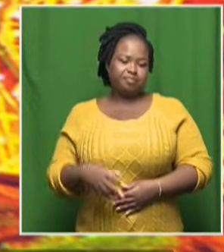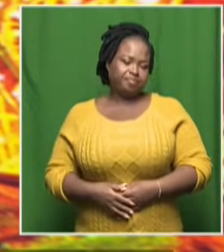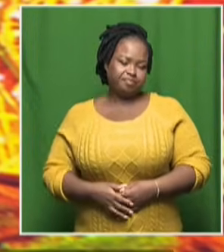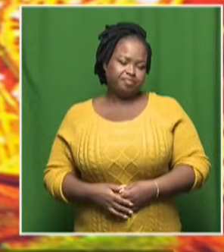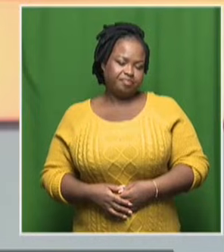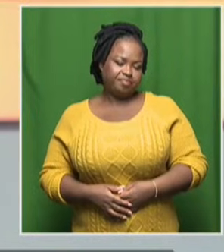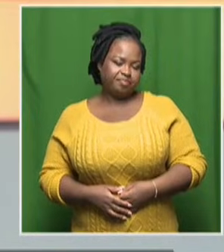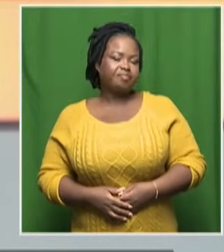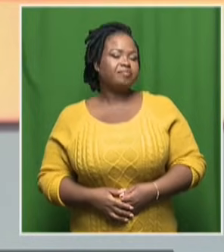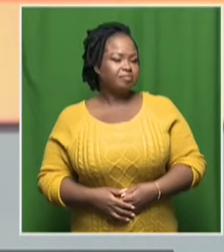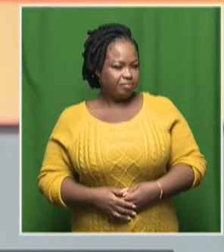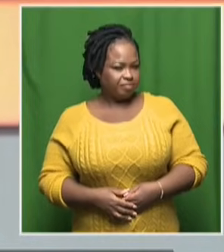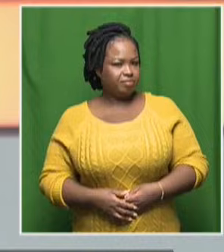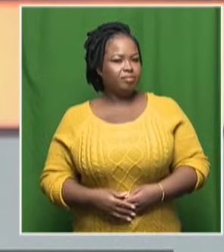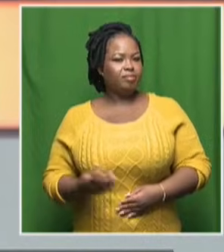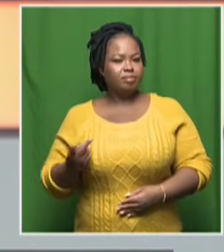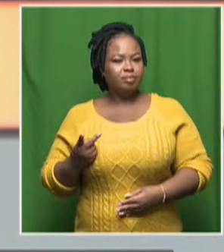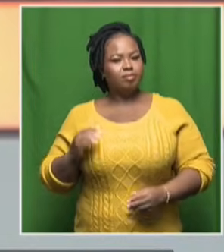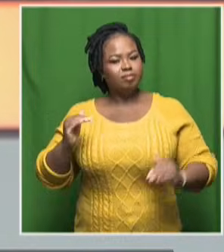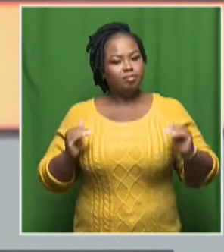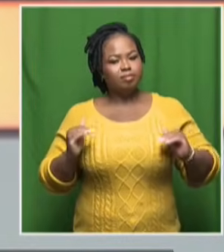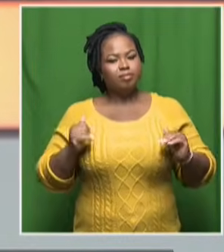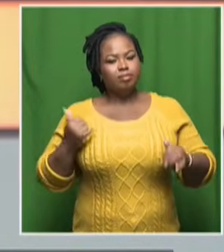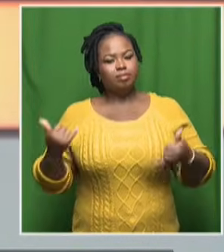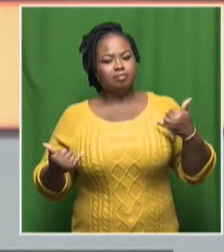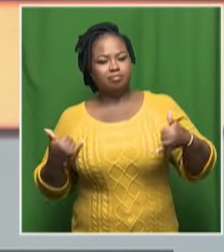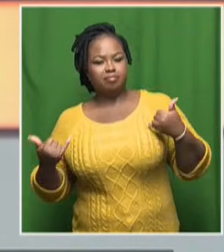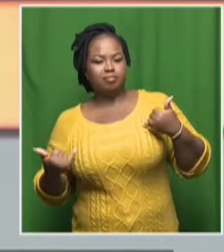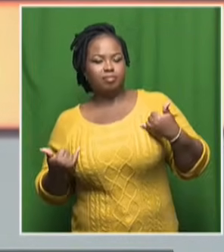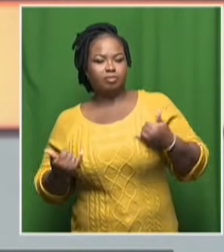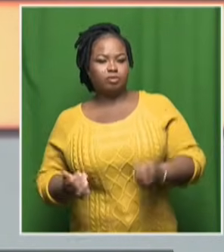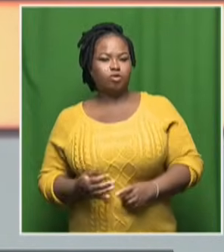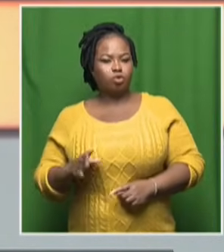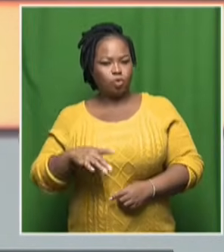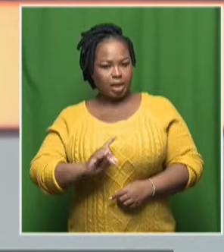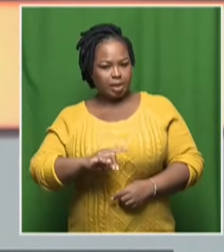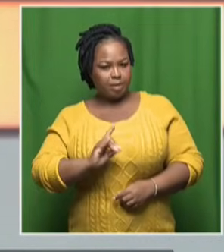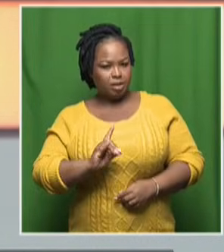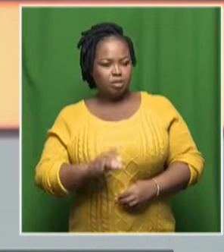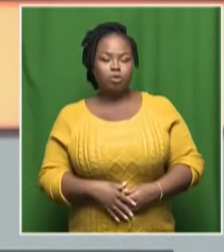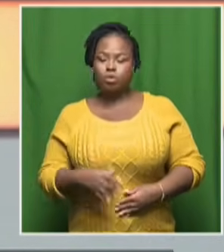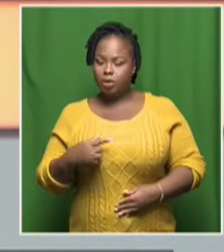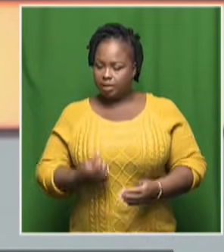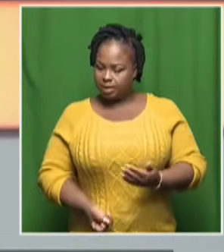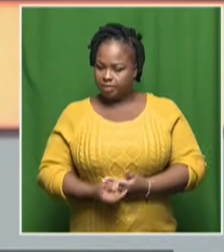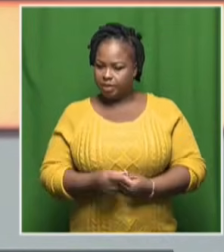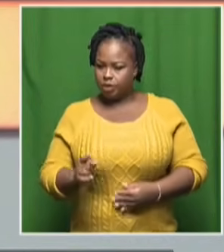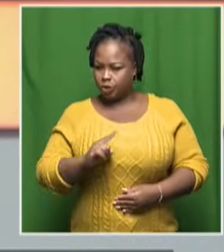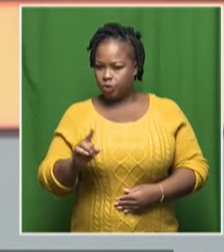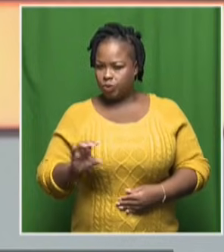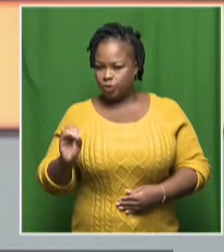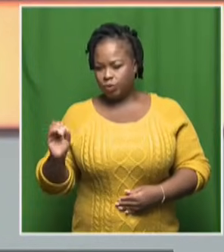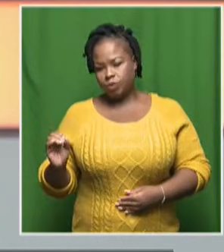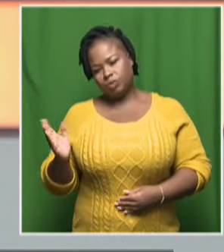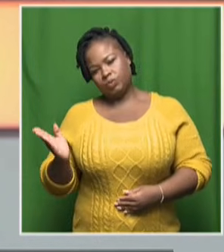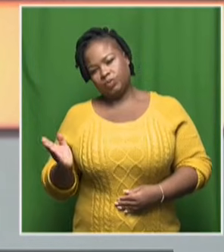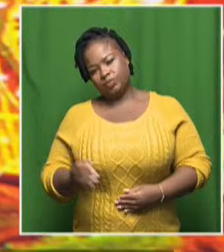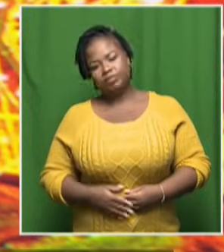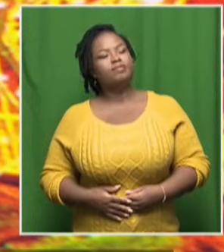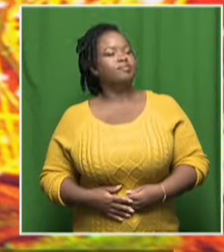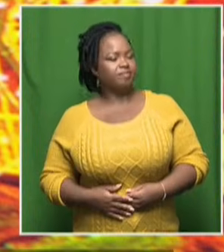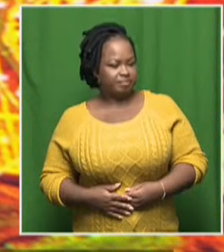festive season. And it also balances entertainment with conservation because it's happening at the Joburg Zoo. So talk to us a little bit more about that synergy.